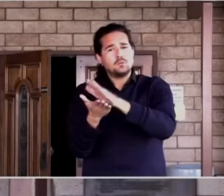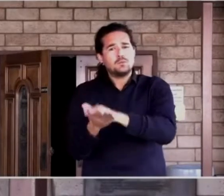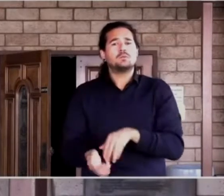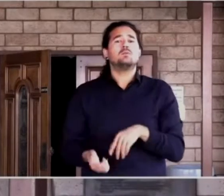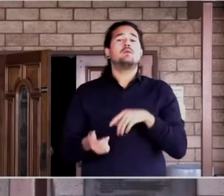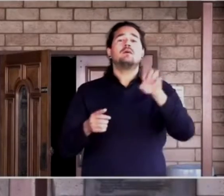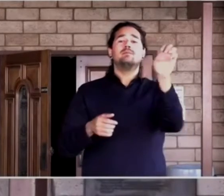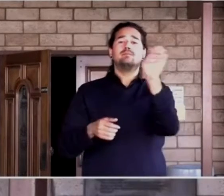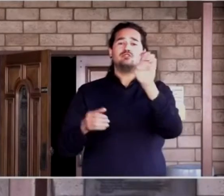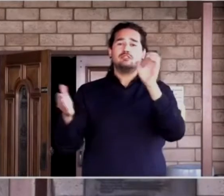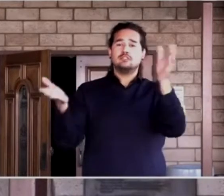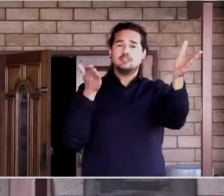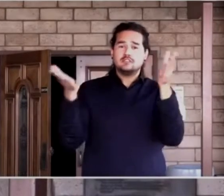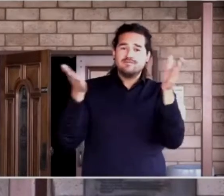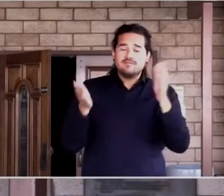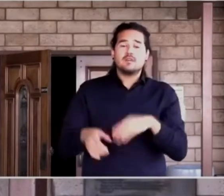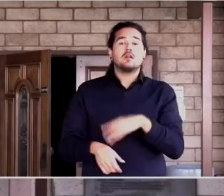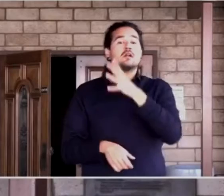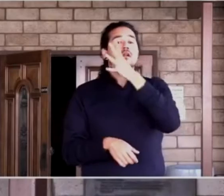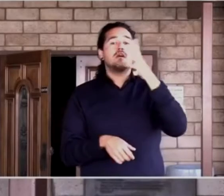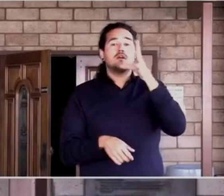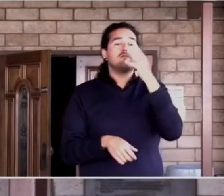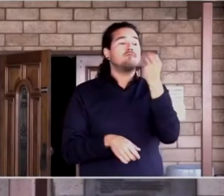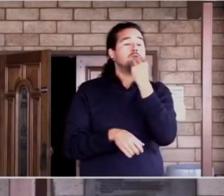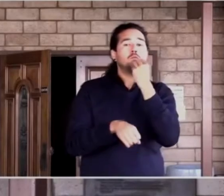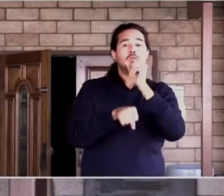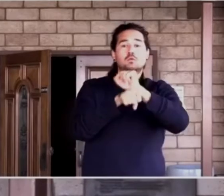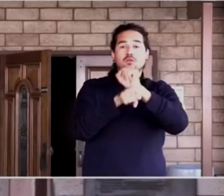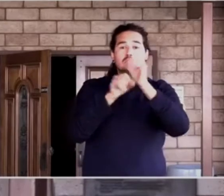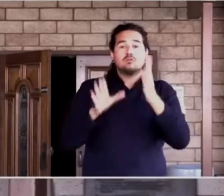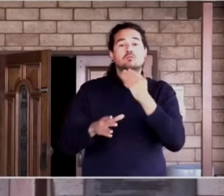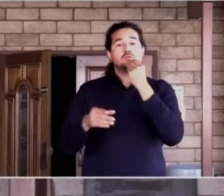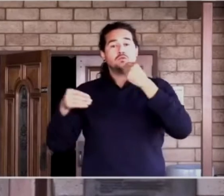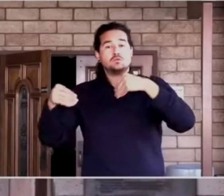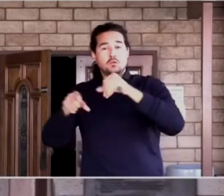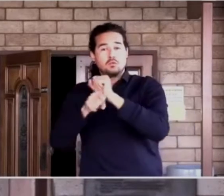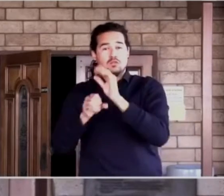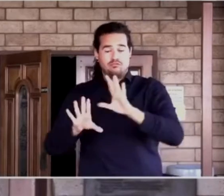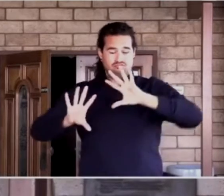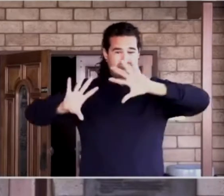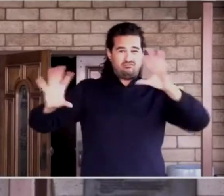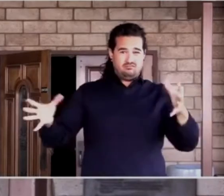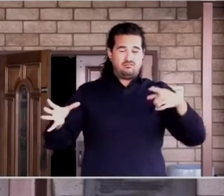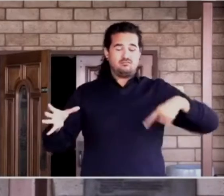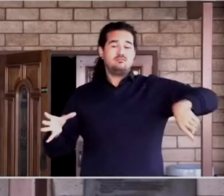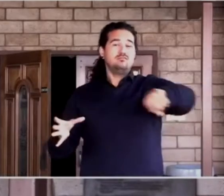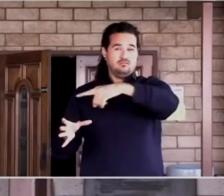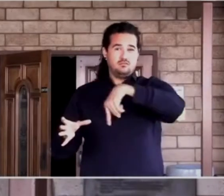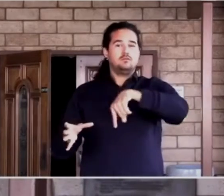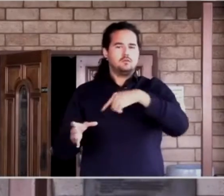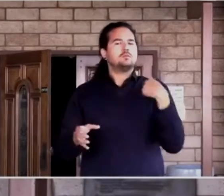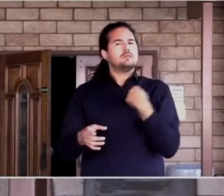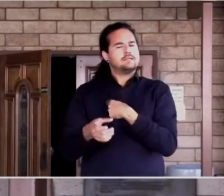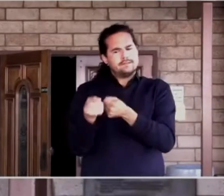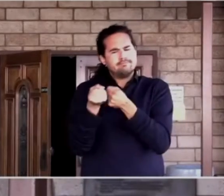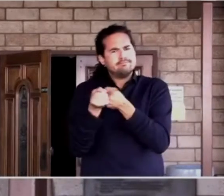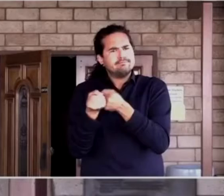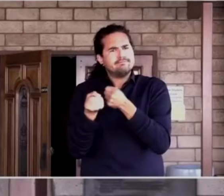we'll be working to ensure ongoing access to the older individuals in our community who face the highest risk of severe